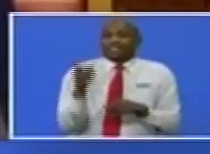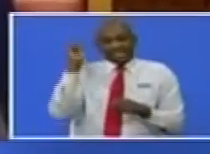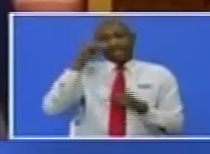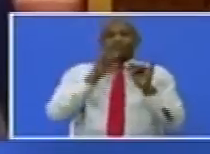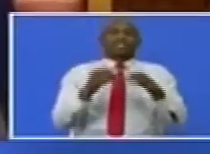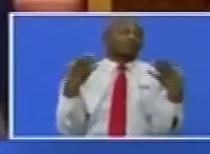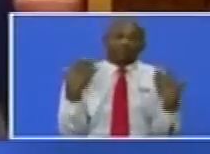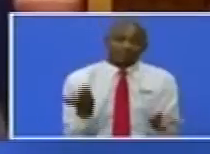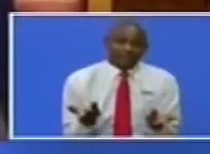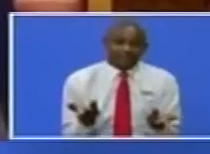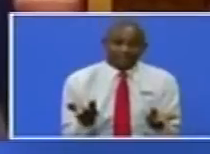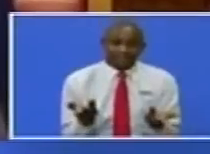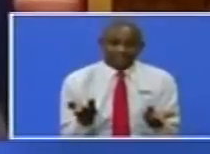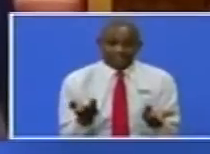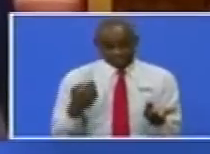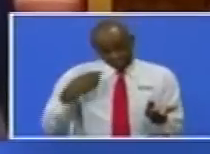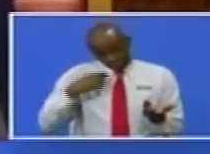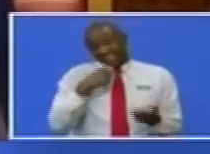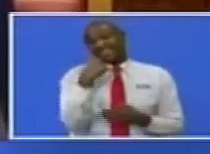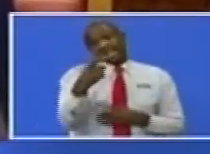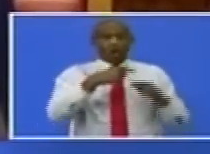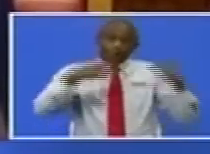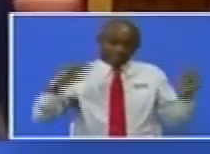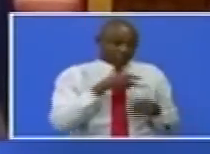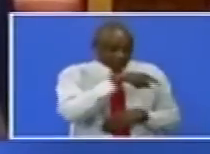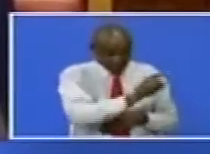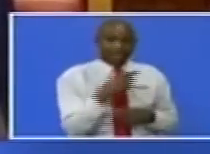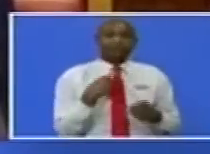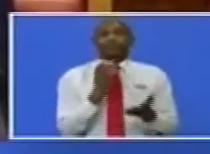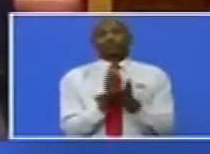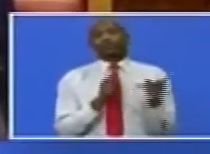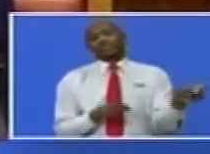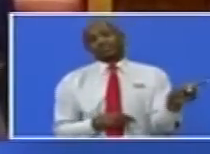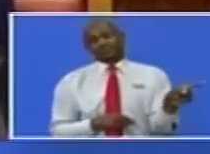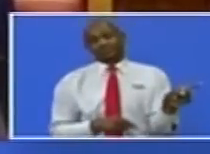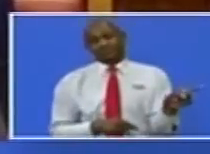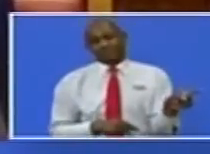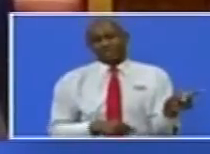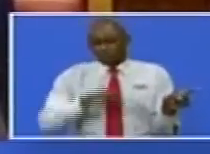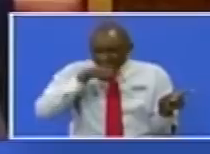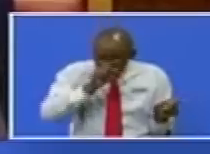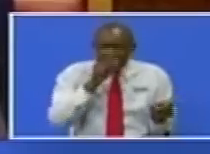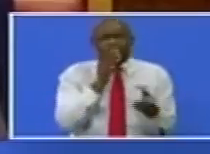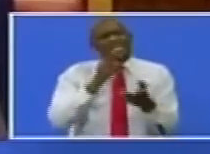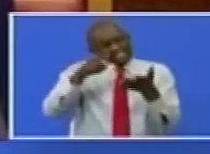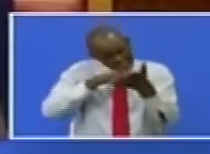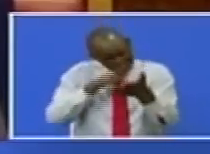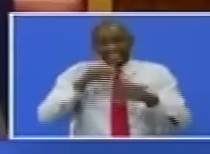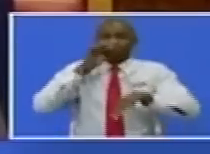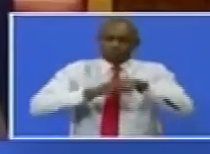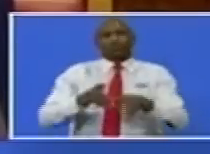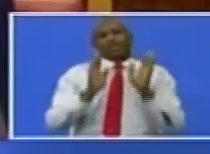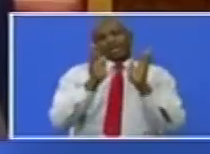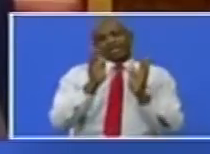I invite opposition and the alternative society to liberally criticize my government's